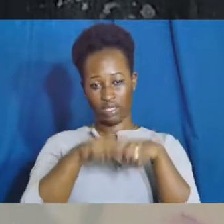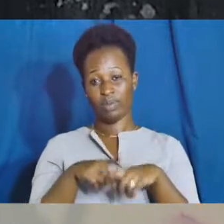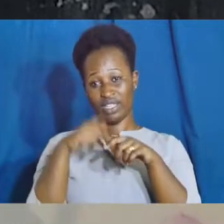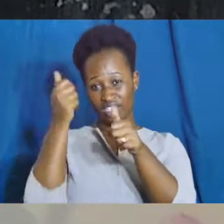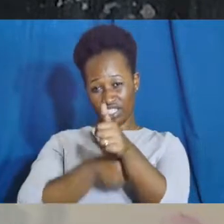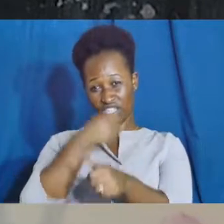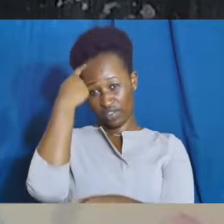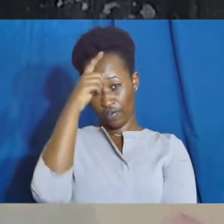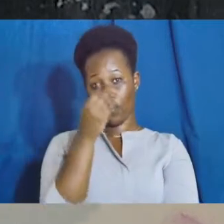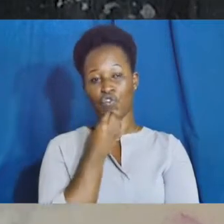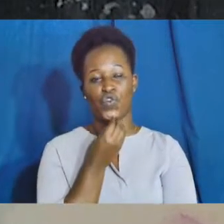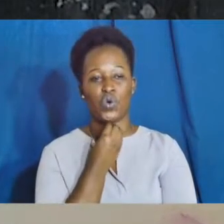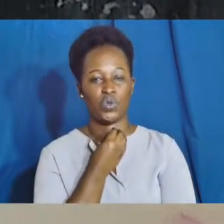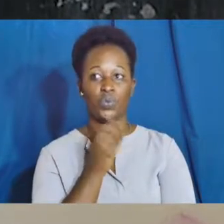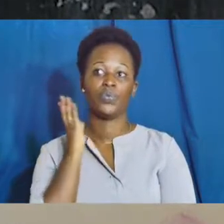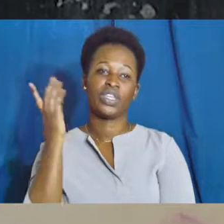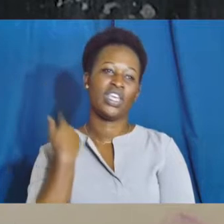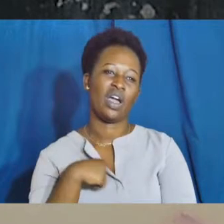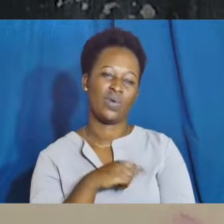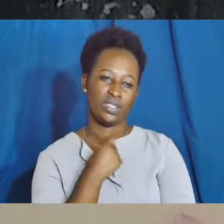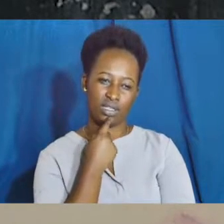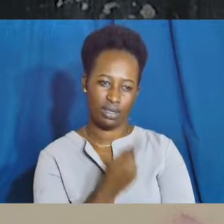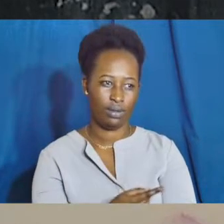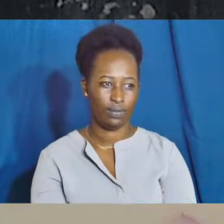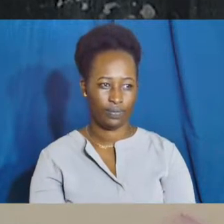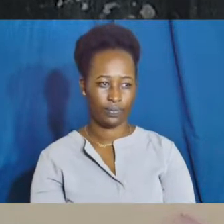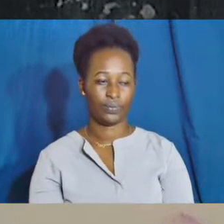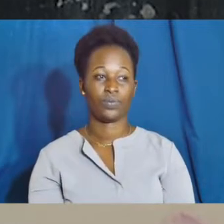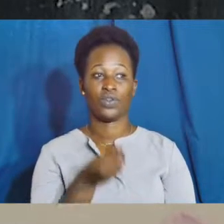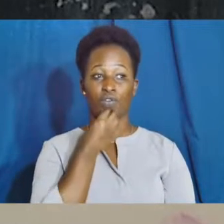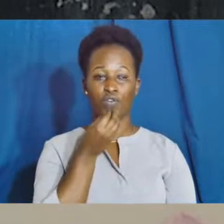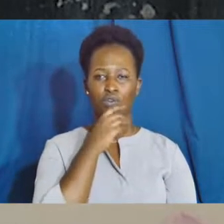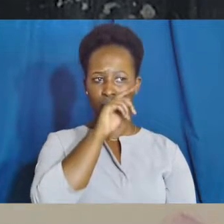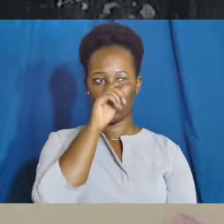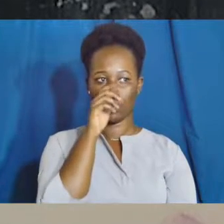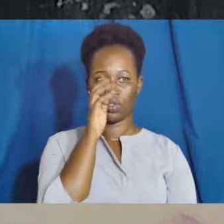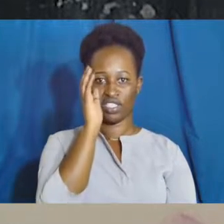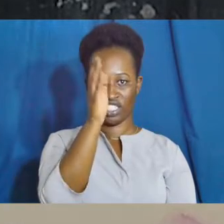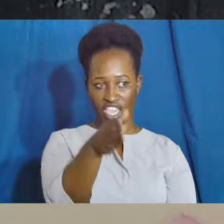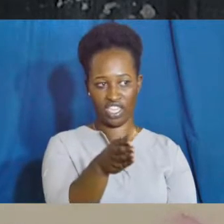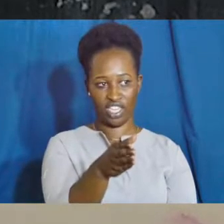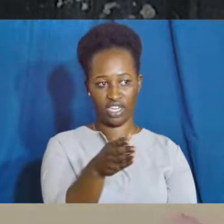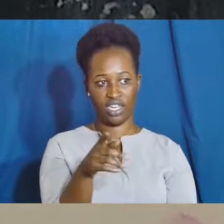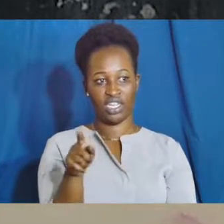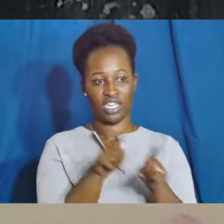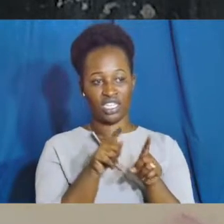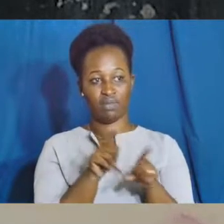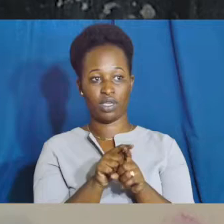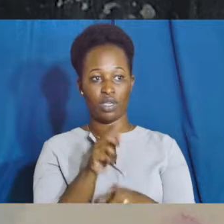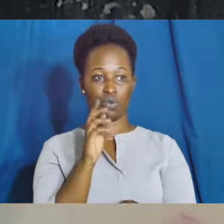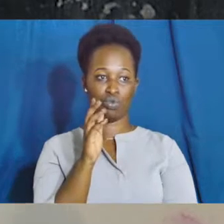food. So here we say a food chain is